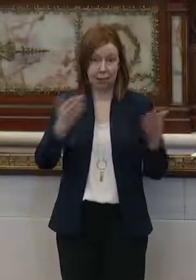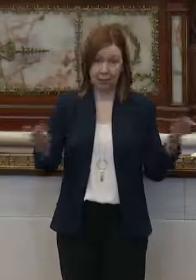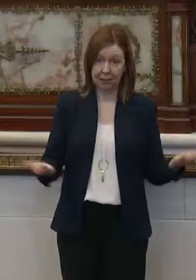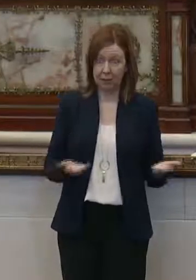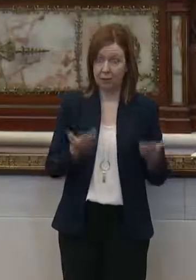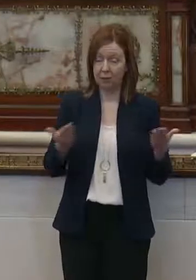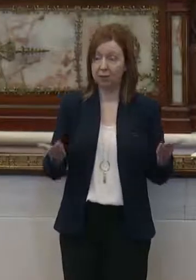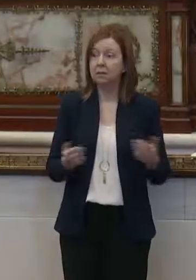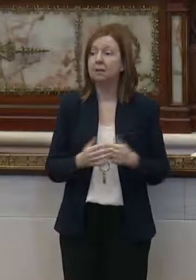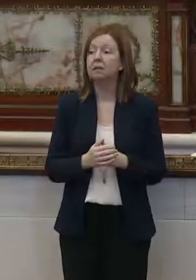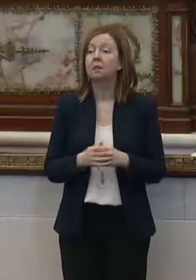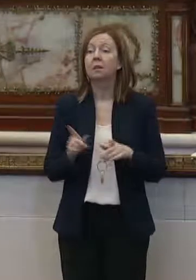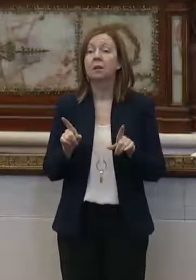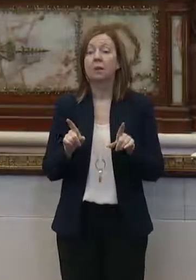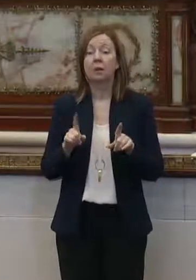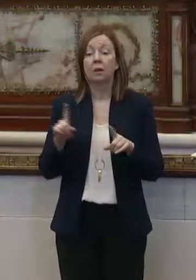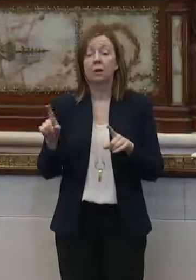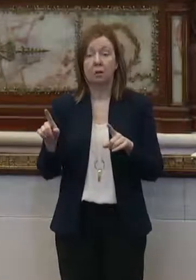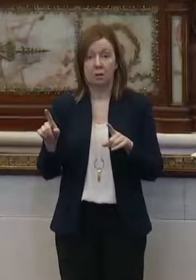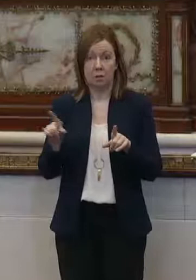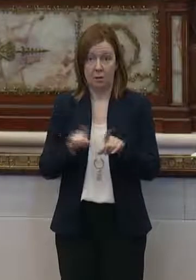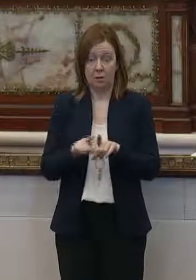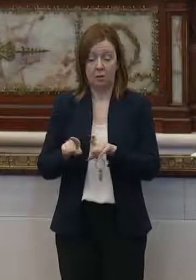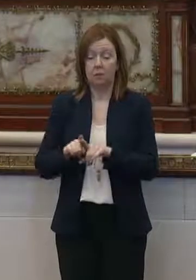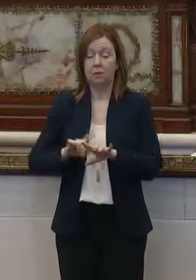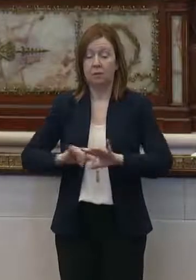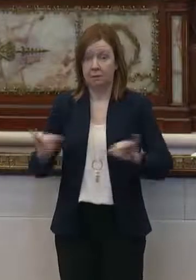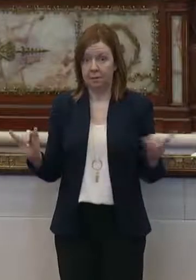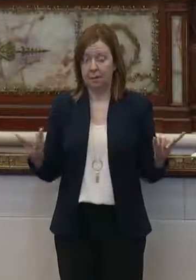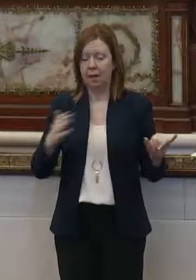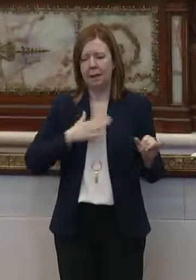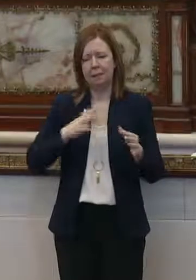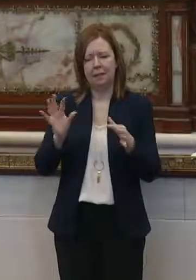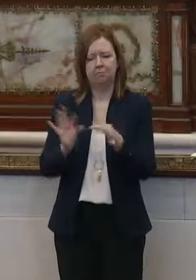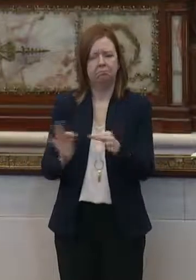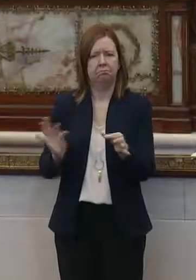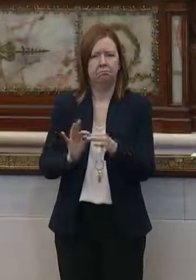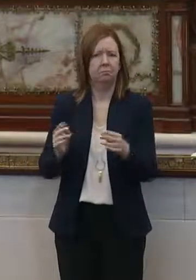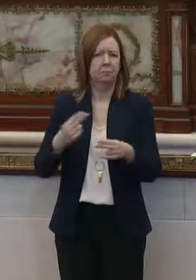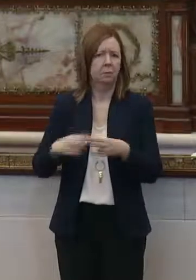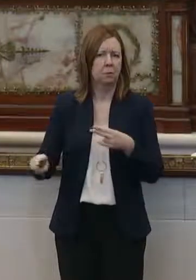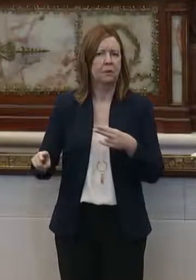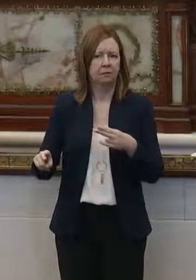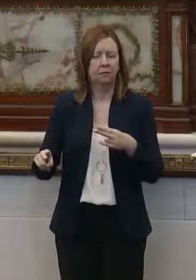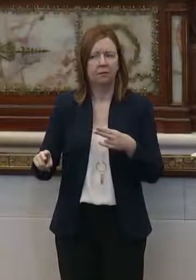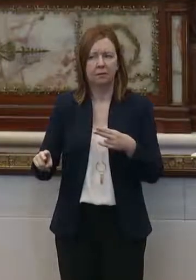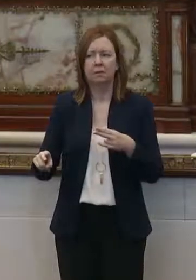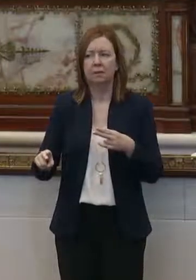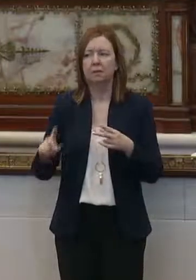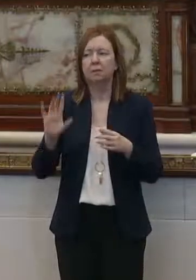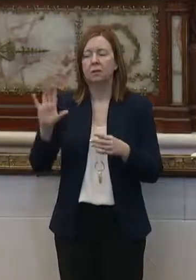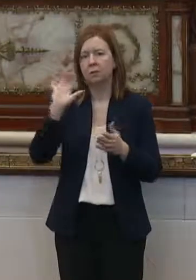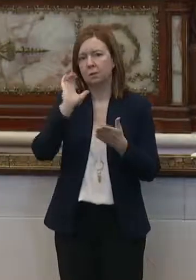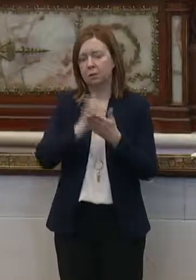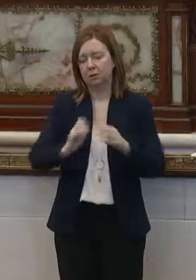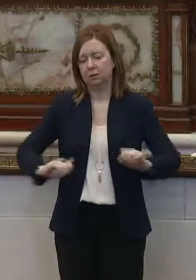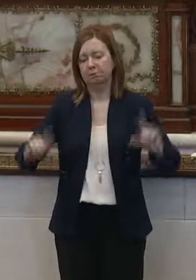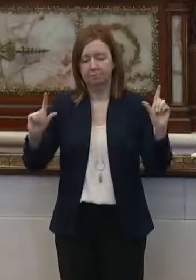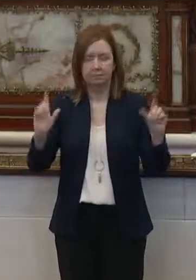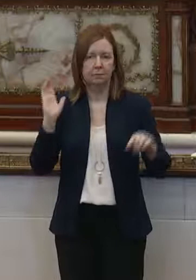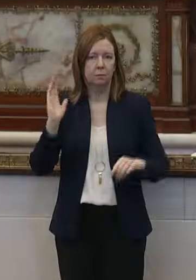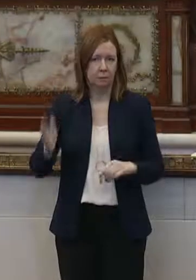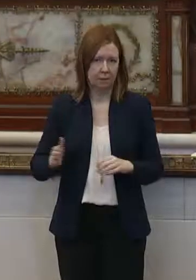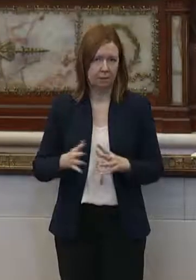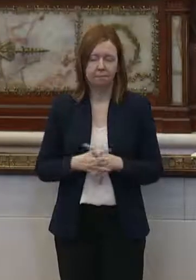that you are present when your name is called, and also please say a few brief words when responding so that your image will be displayed